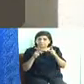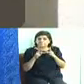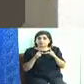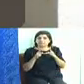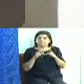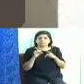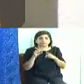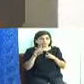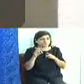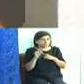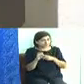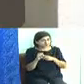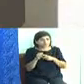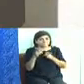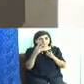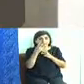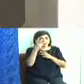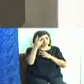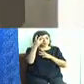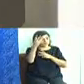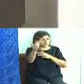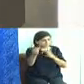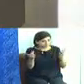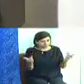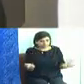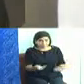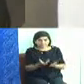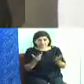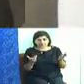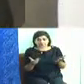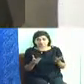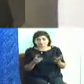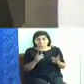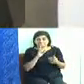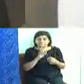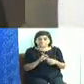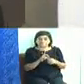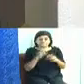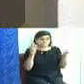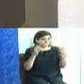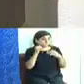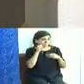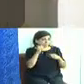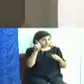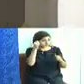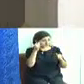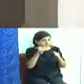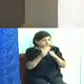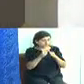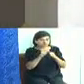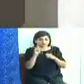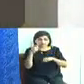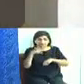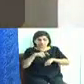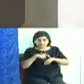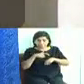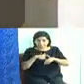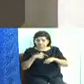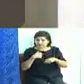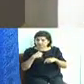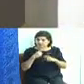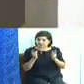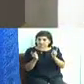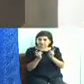seeds that have gone out from here. In fact, and he may not remember this, but the very first time I ever met